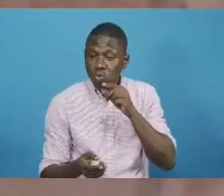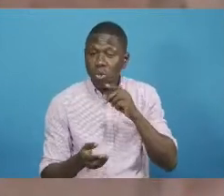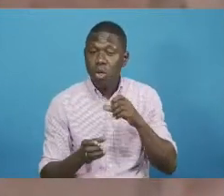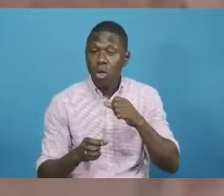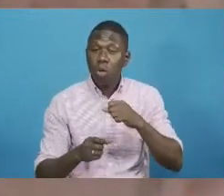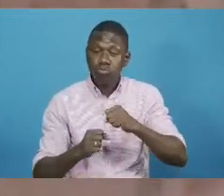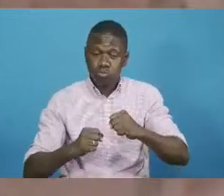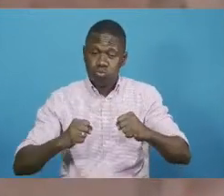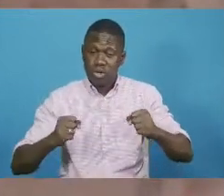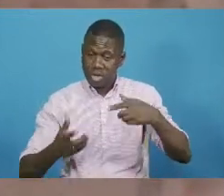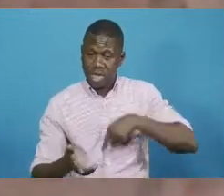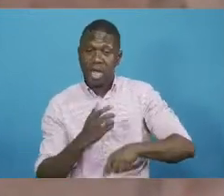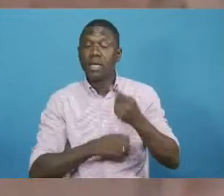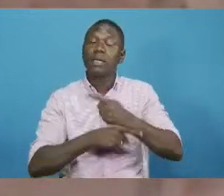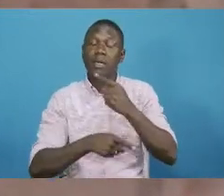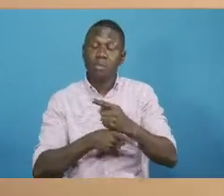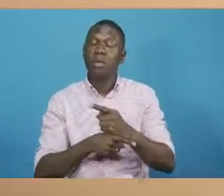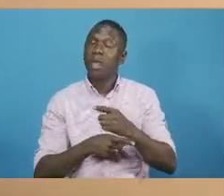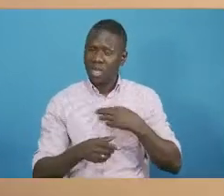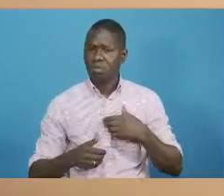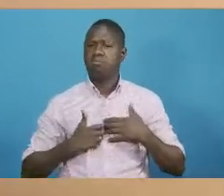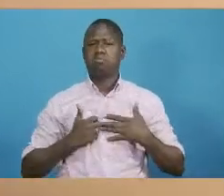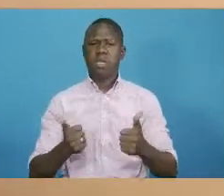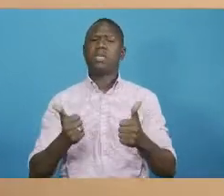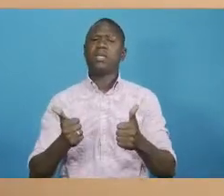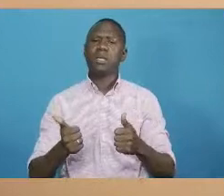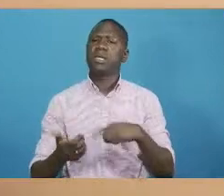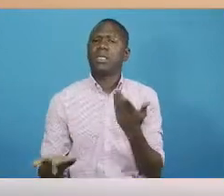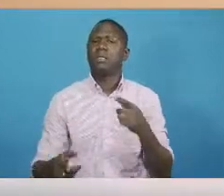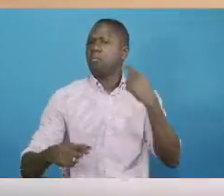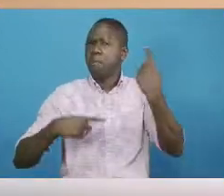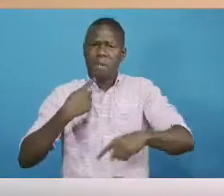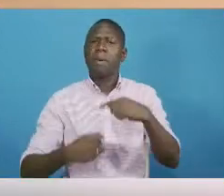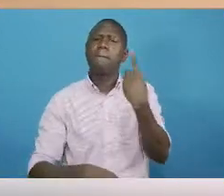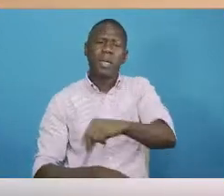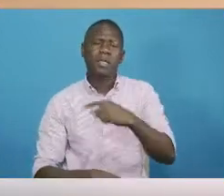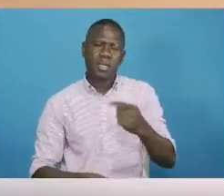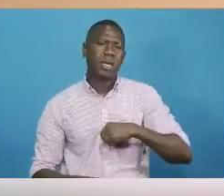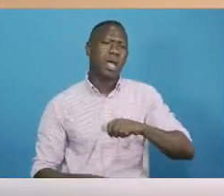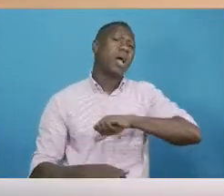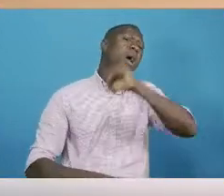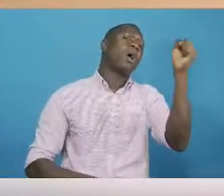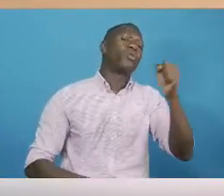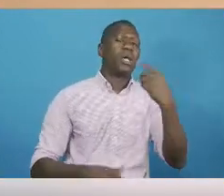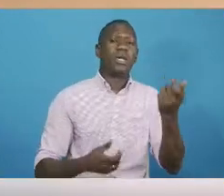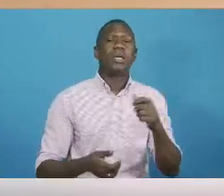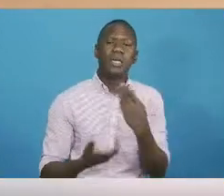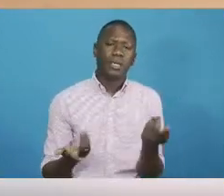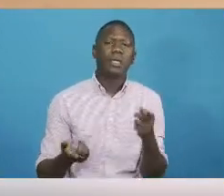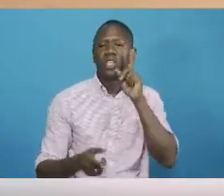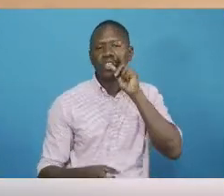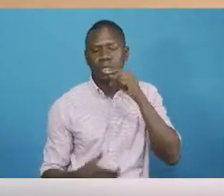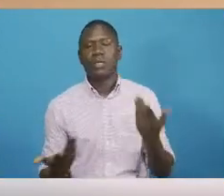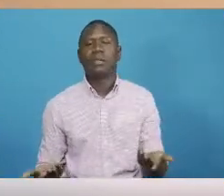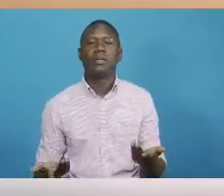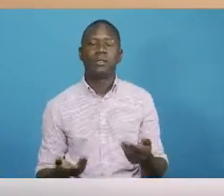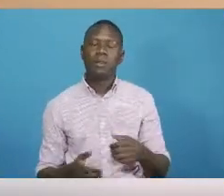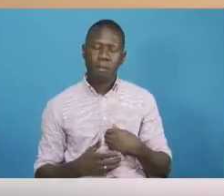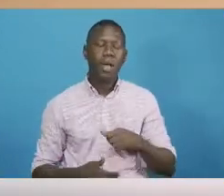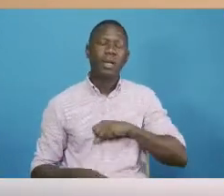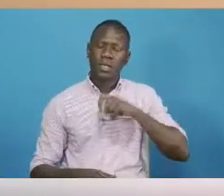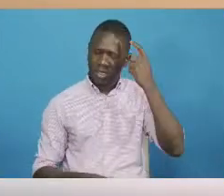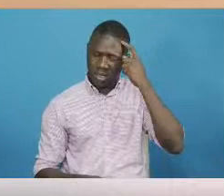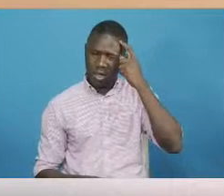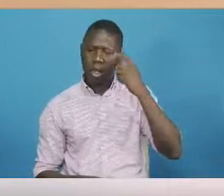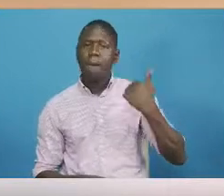are more healthier than the one they bring outside. My advice, like especially those who are doing poultry, they should also consider